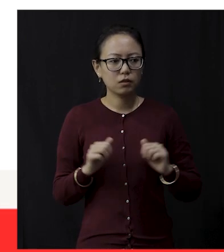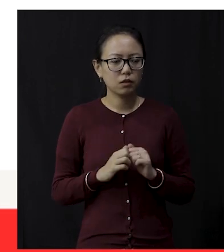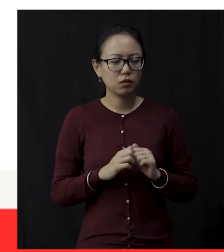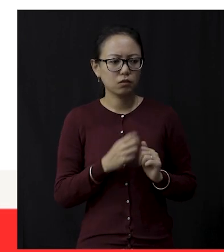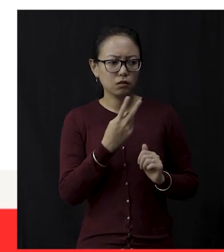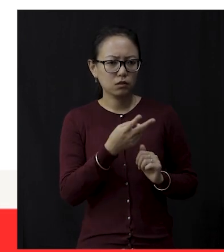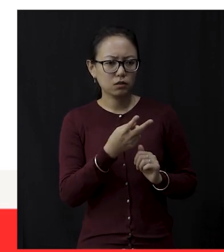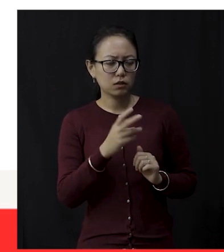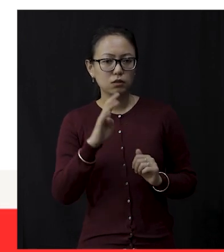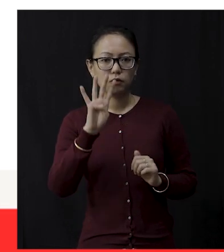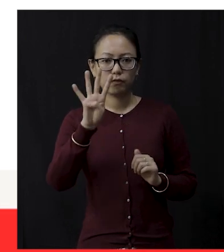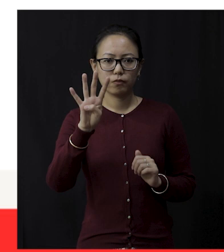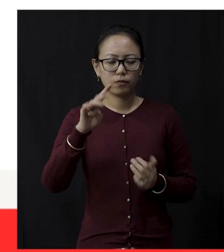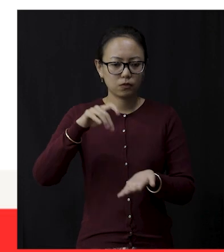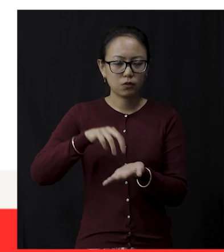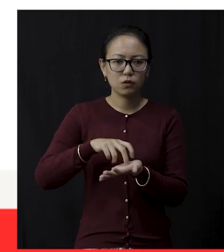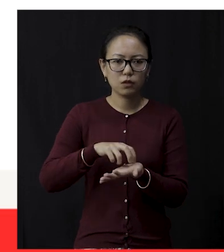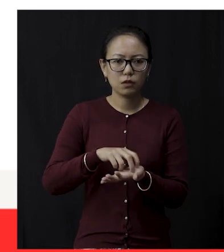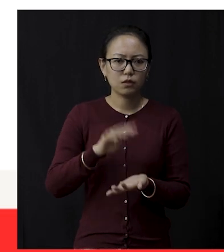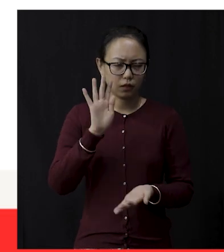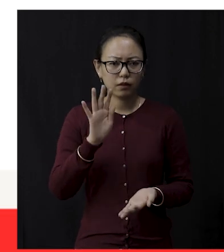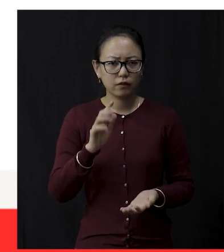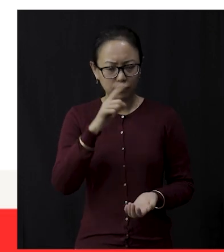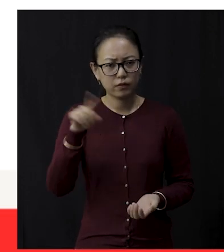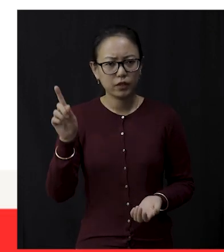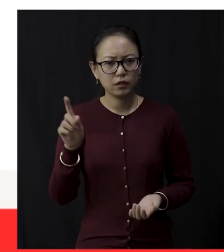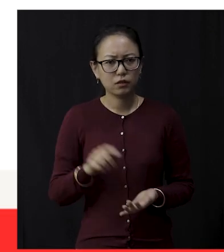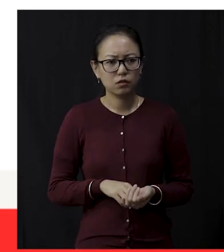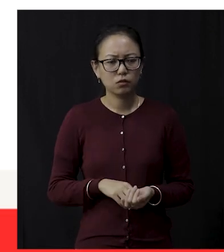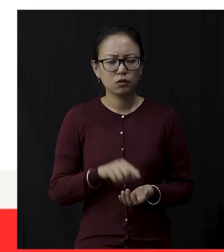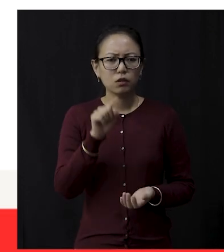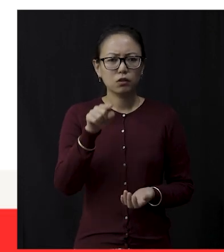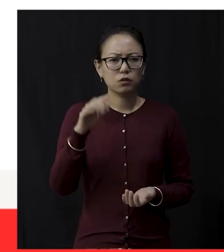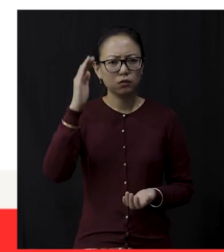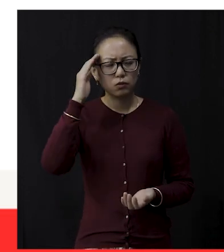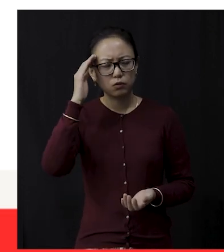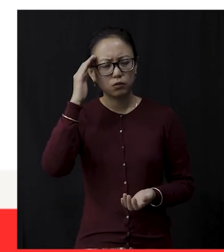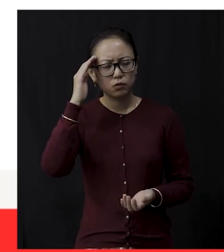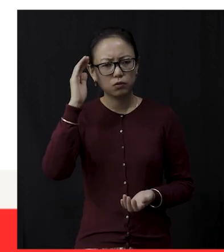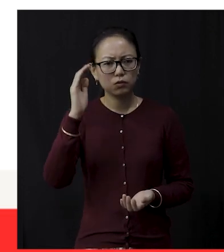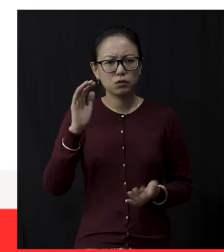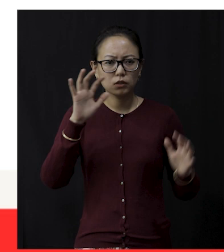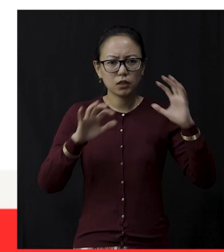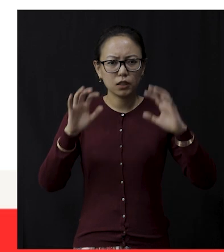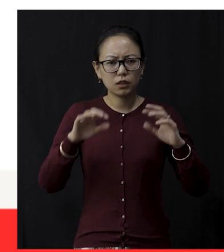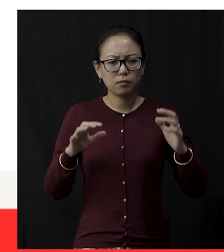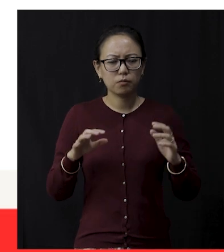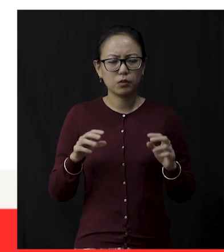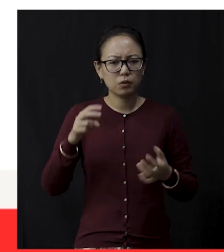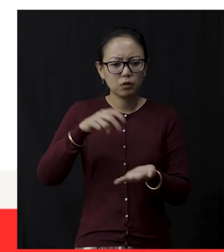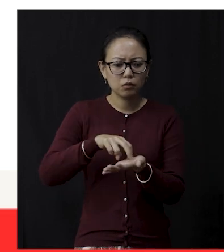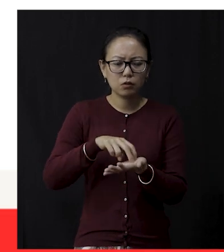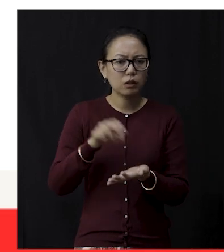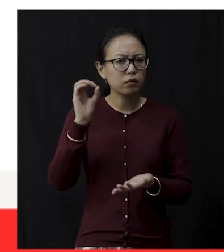do you know animal without legs? There are many animals without legs. I've given one